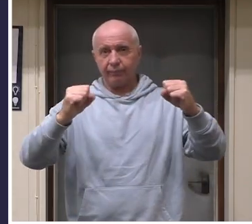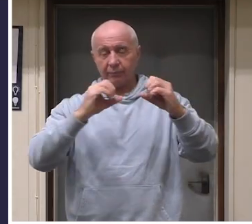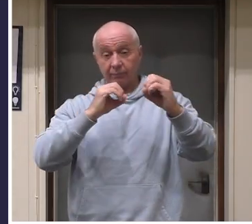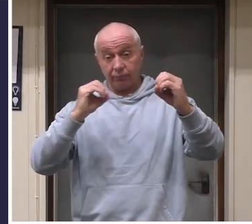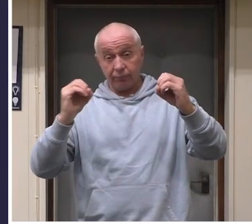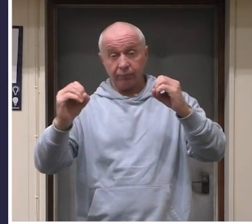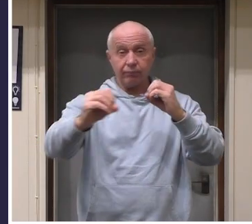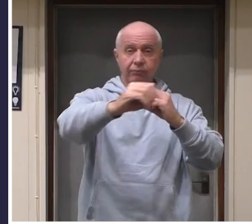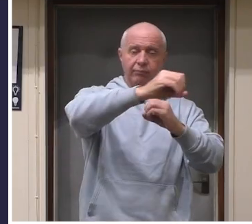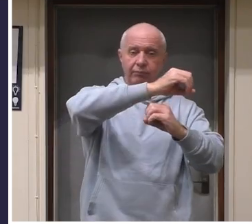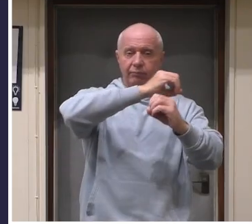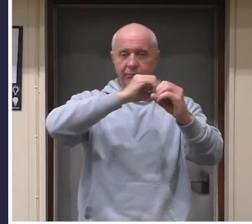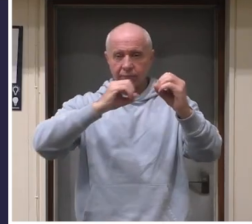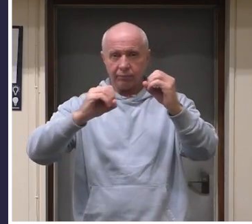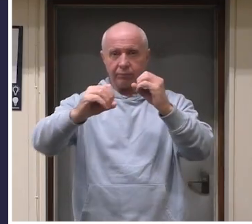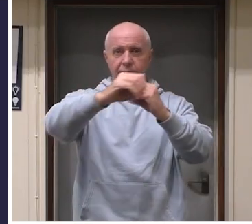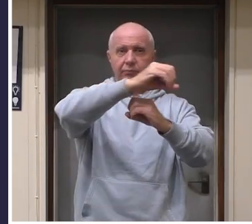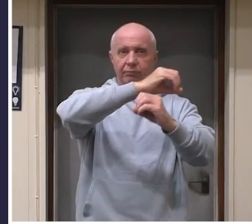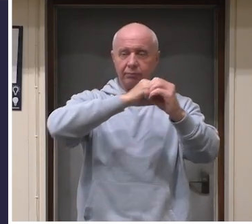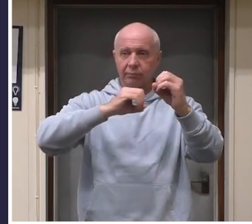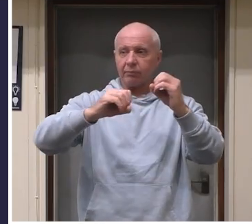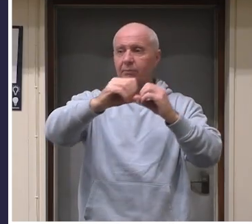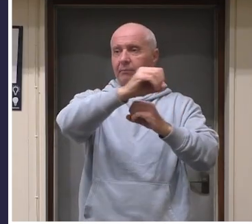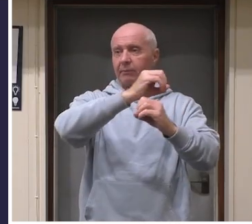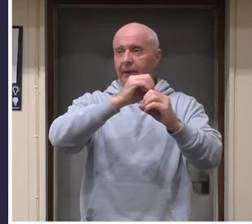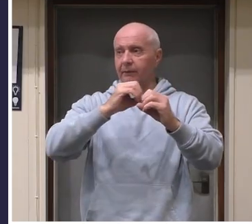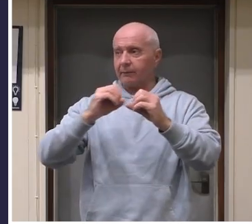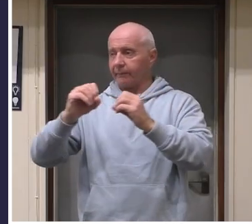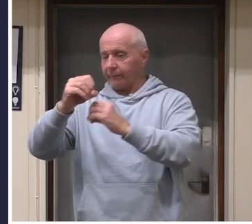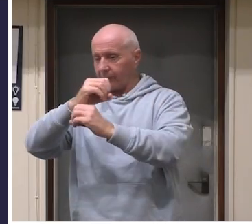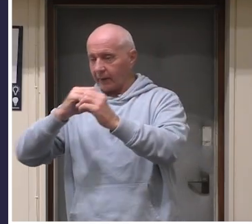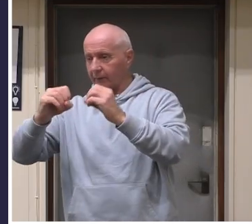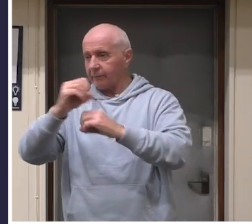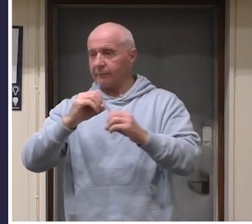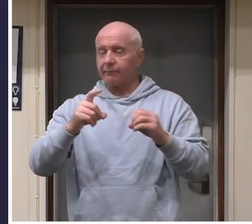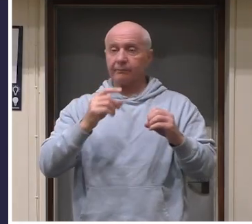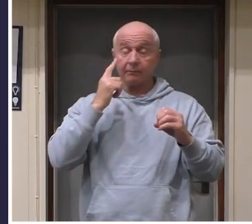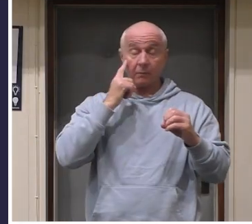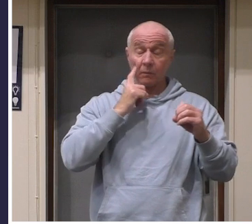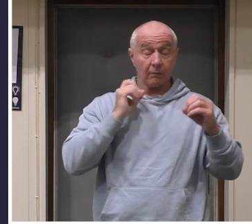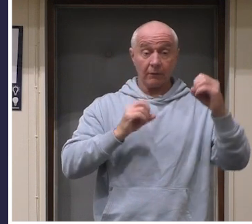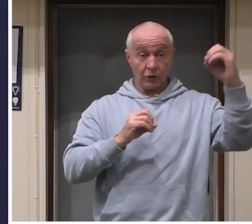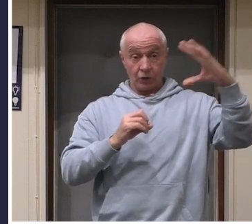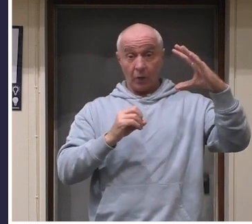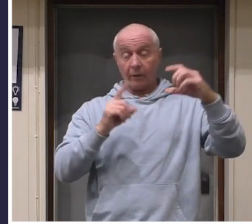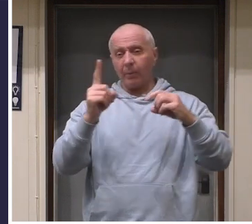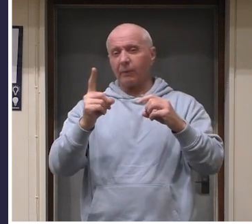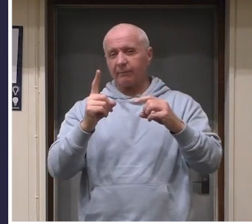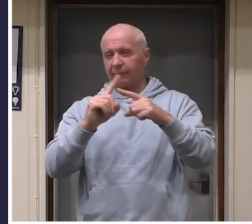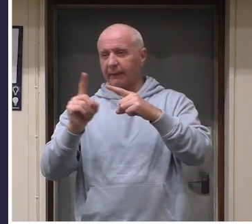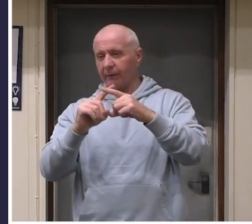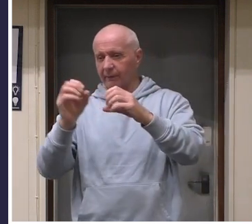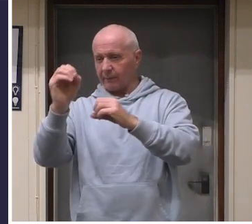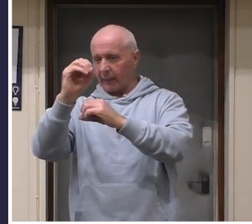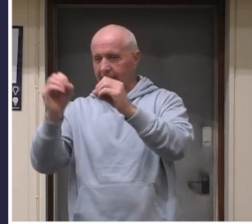and the planets can then move around it. The planets themselves also pull space-time, but not as much as the sun. So that's how we can know